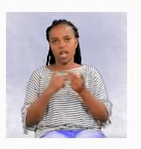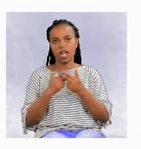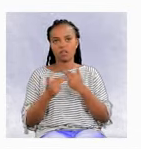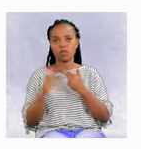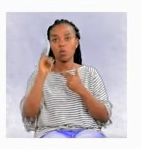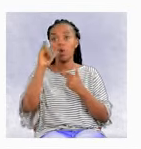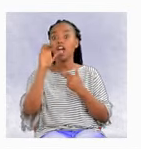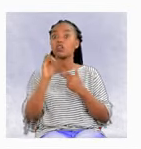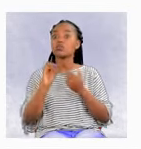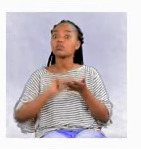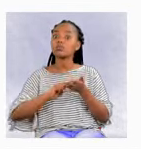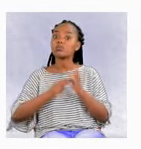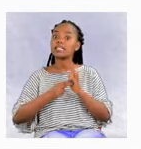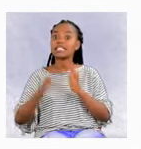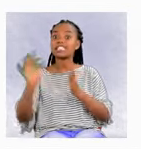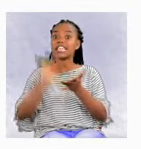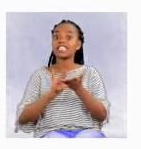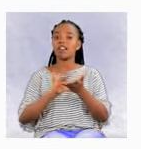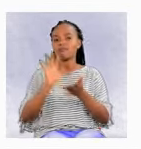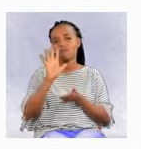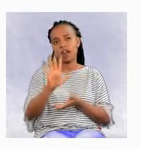times y naught is 5